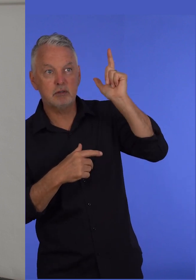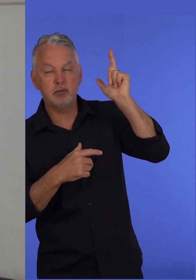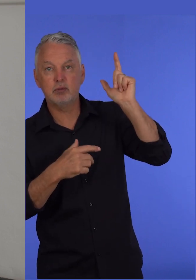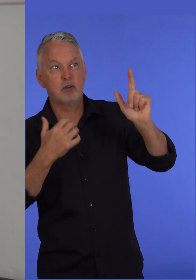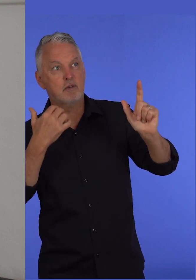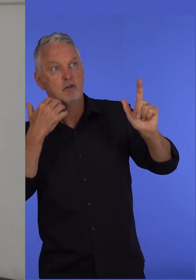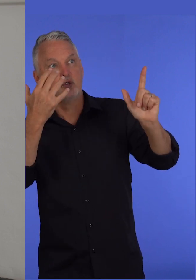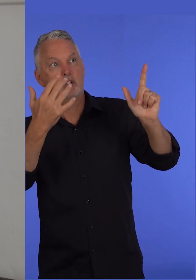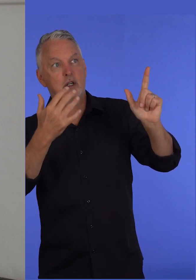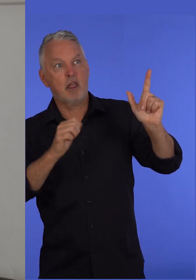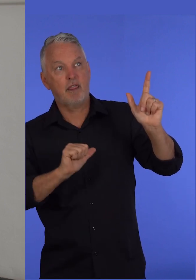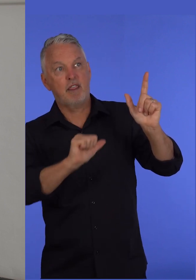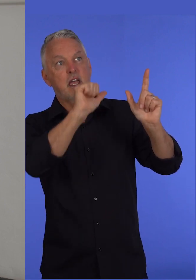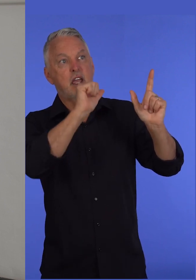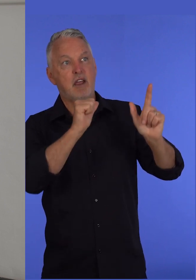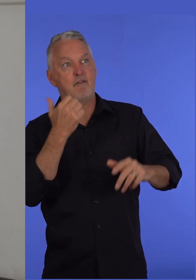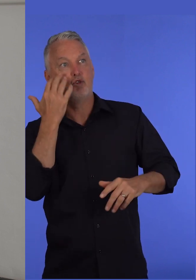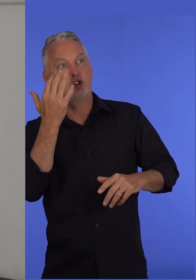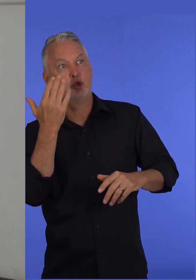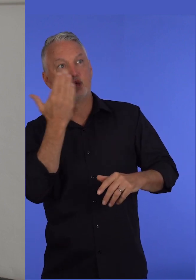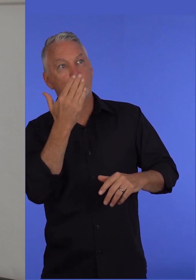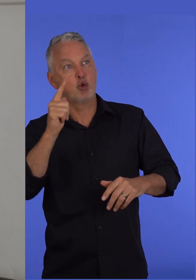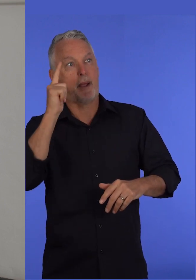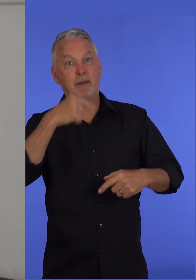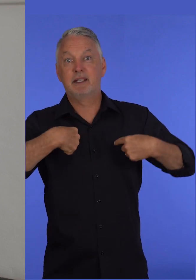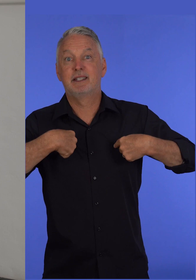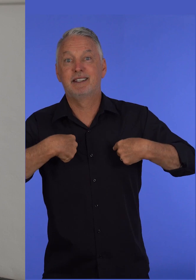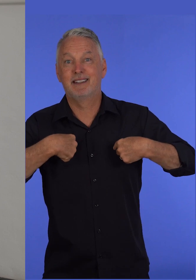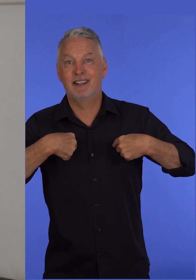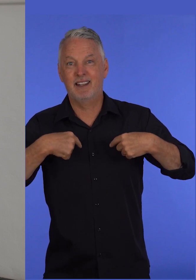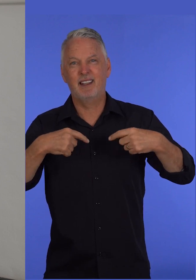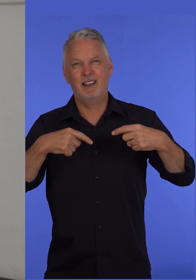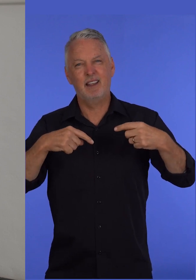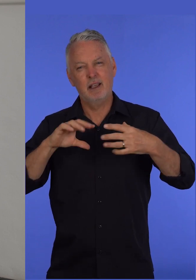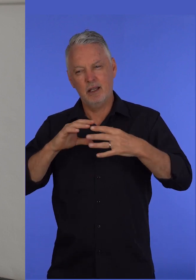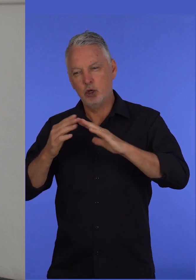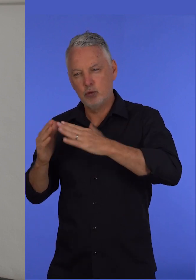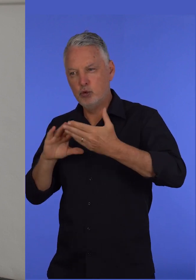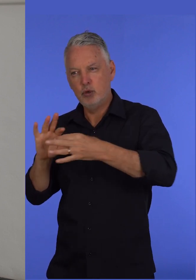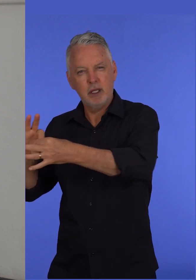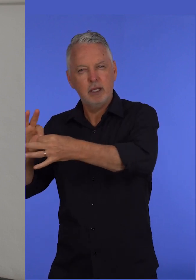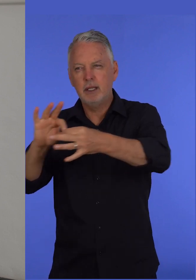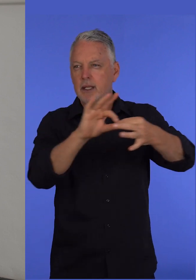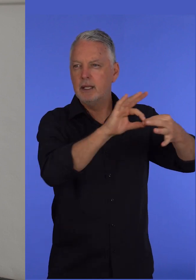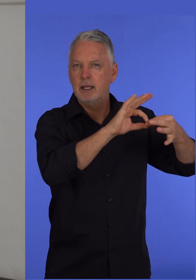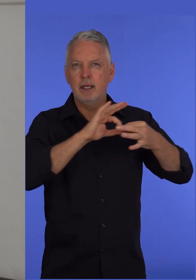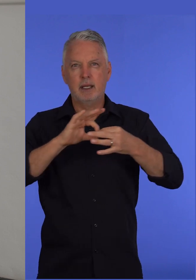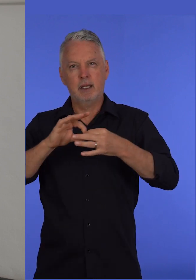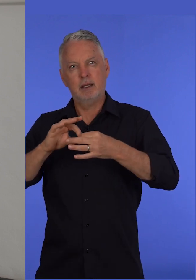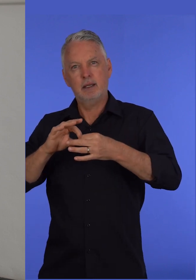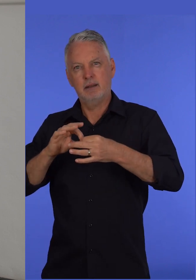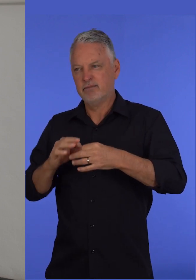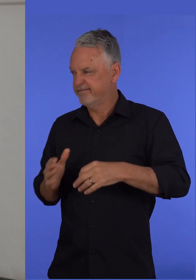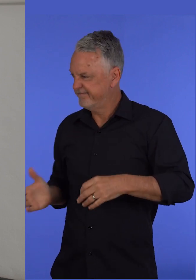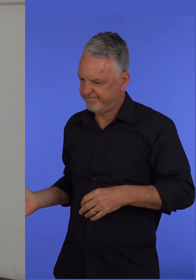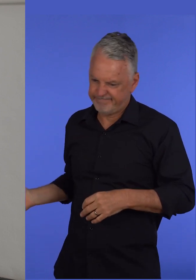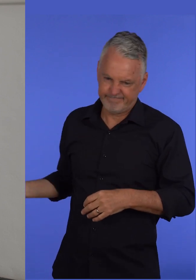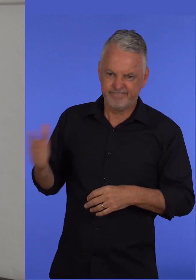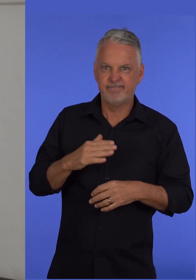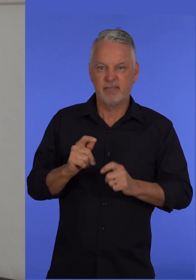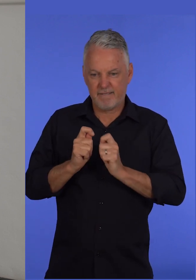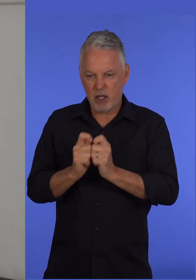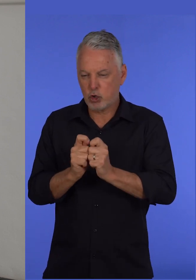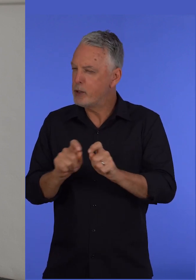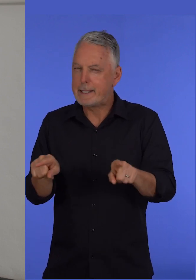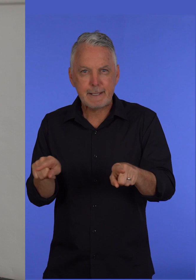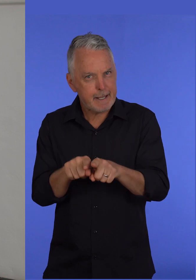future school captain. I had a community that understood that I was going to and I needed